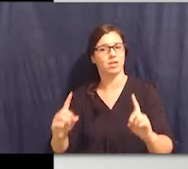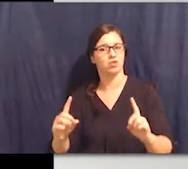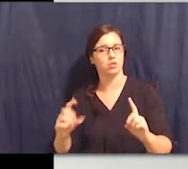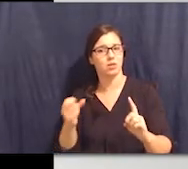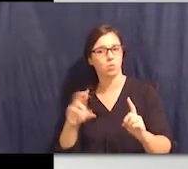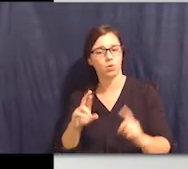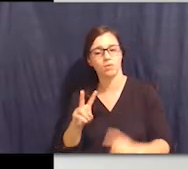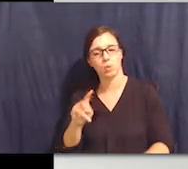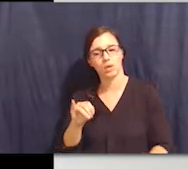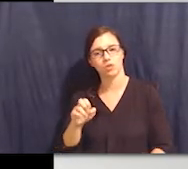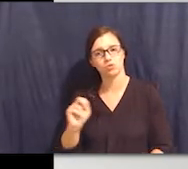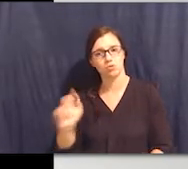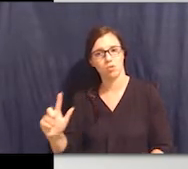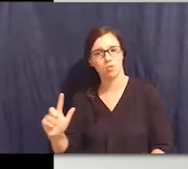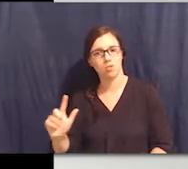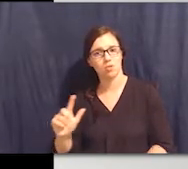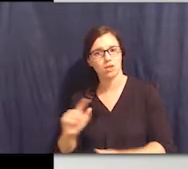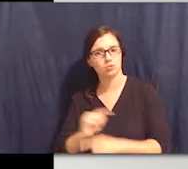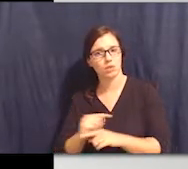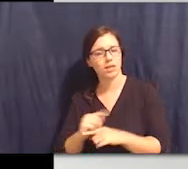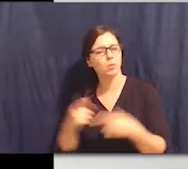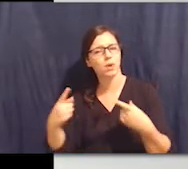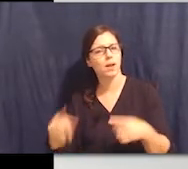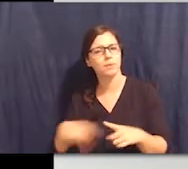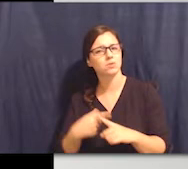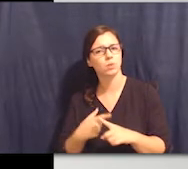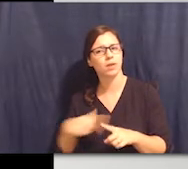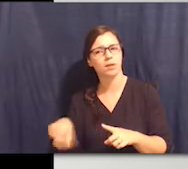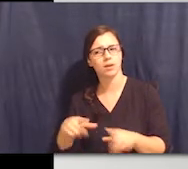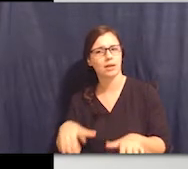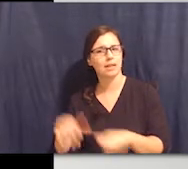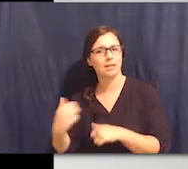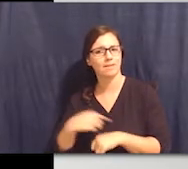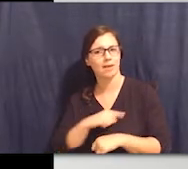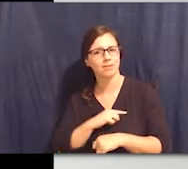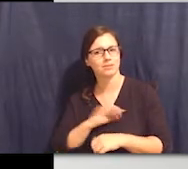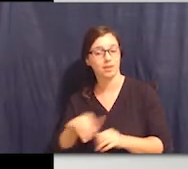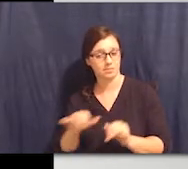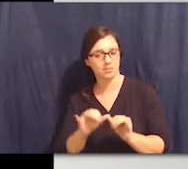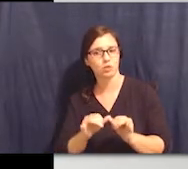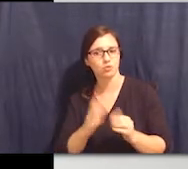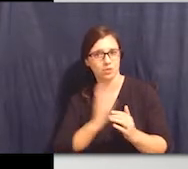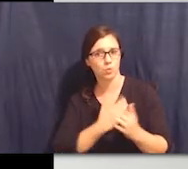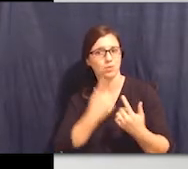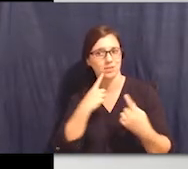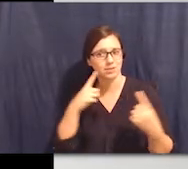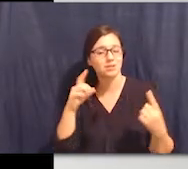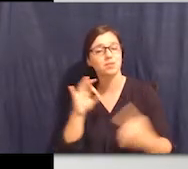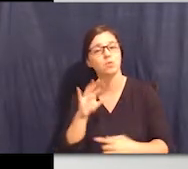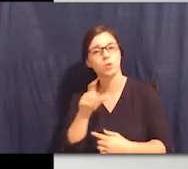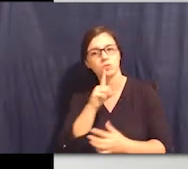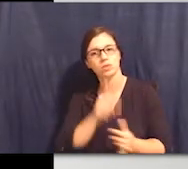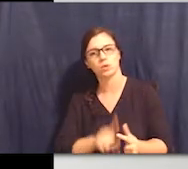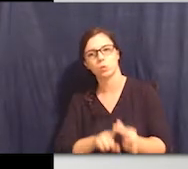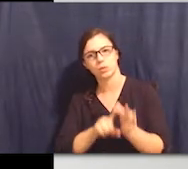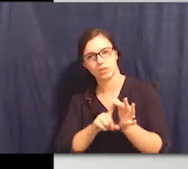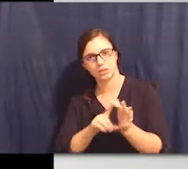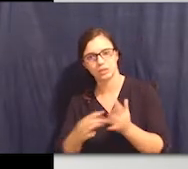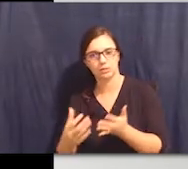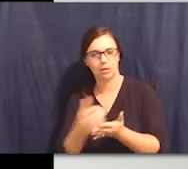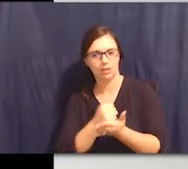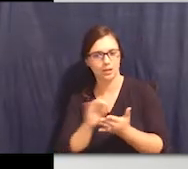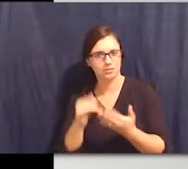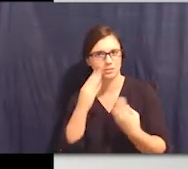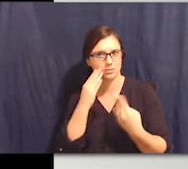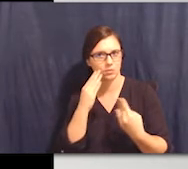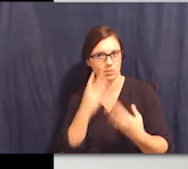education or vocational training? What happens when they leave us? Because that's a measure of our success. Florida is very unique in that it collects this